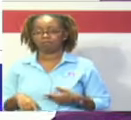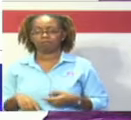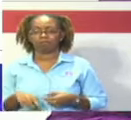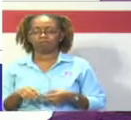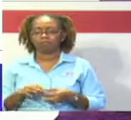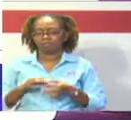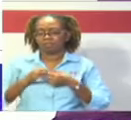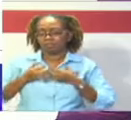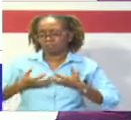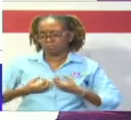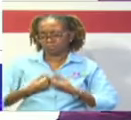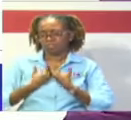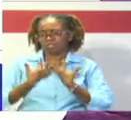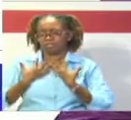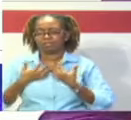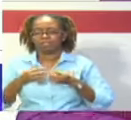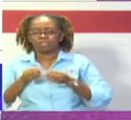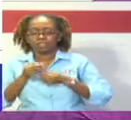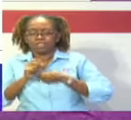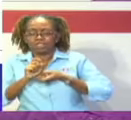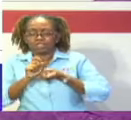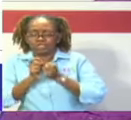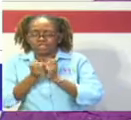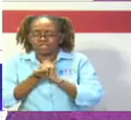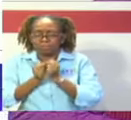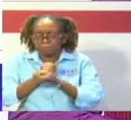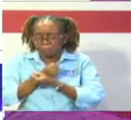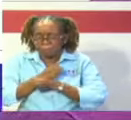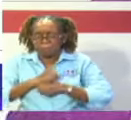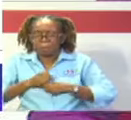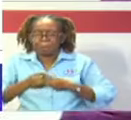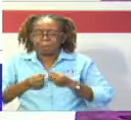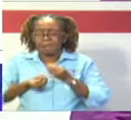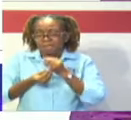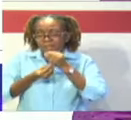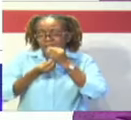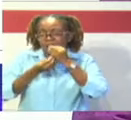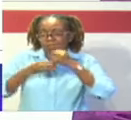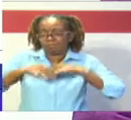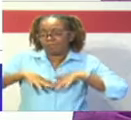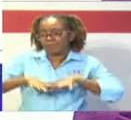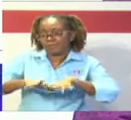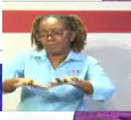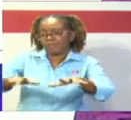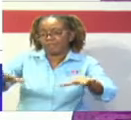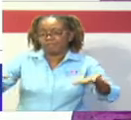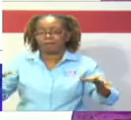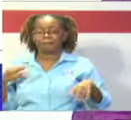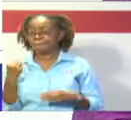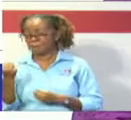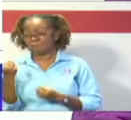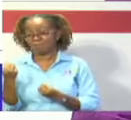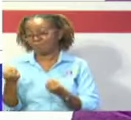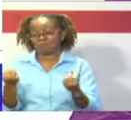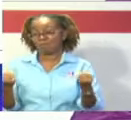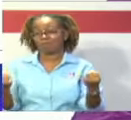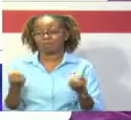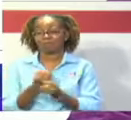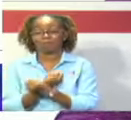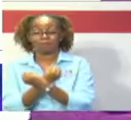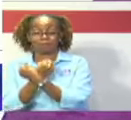for making new viruses. And once you're infected, you start producing millions and millions of new copies of the virus.